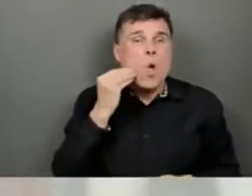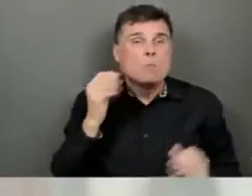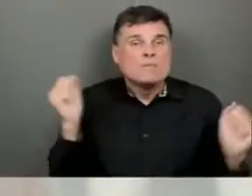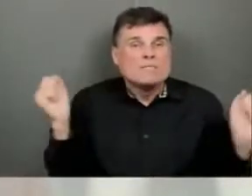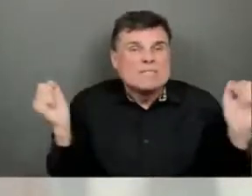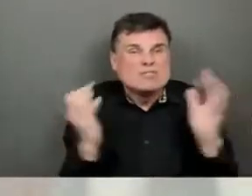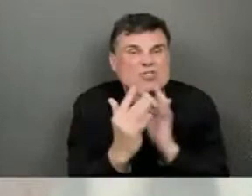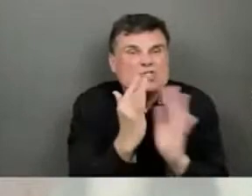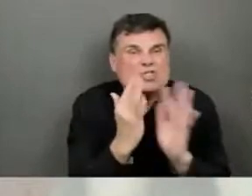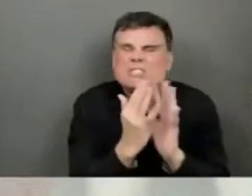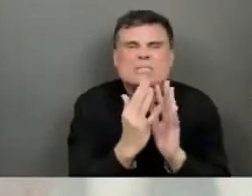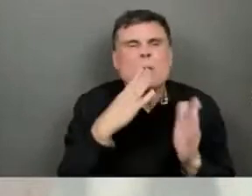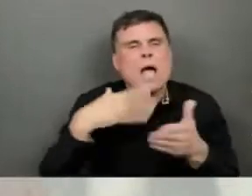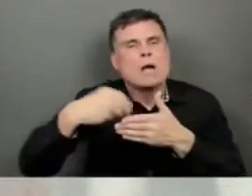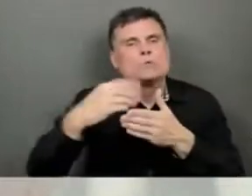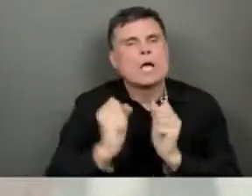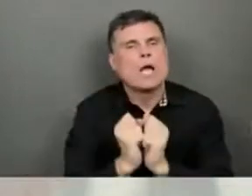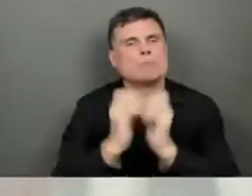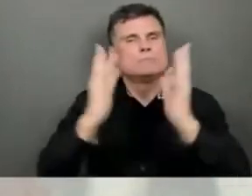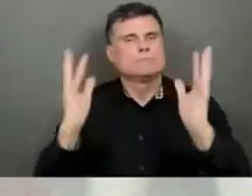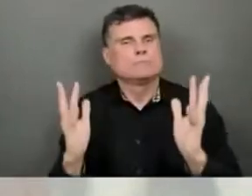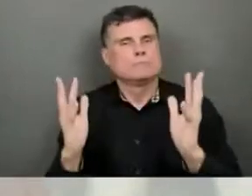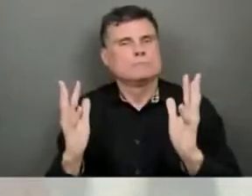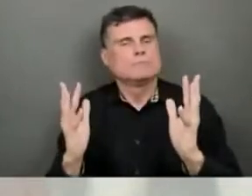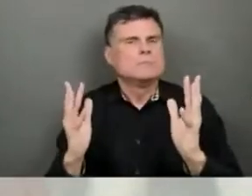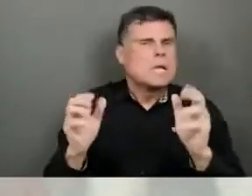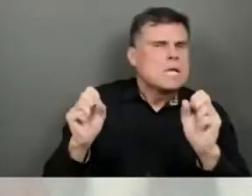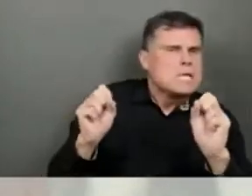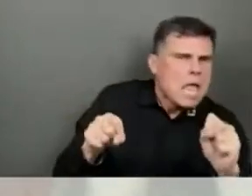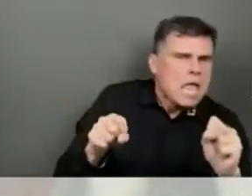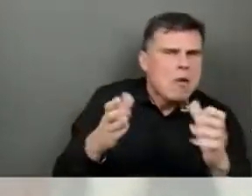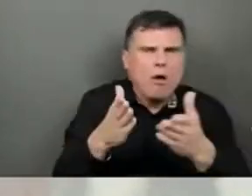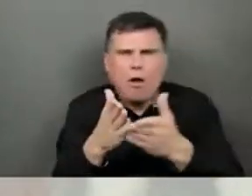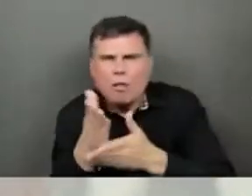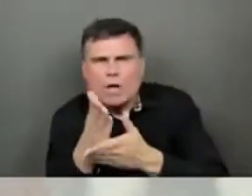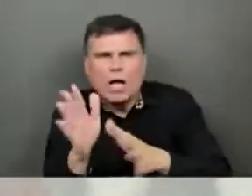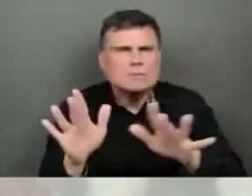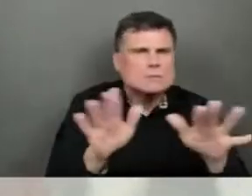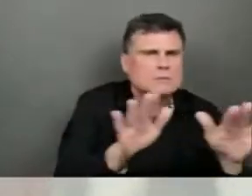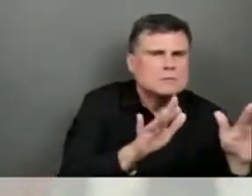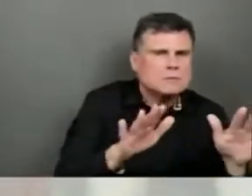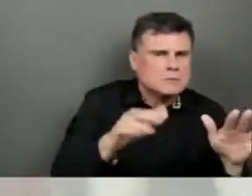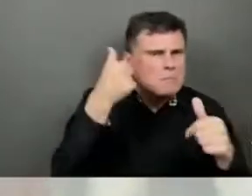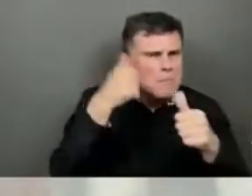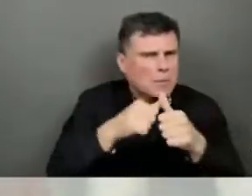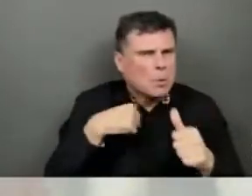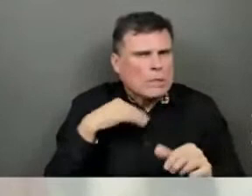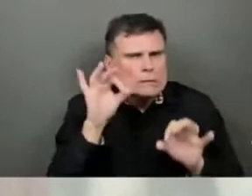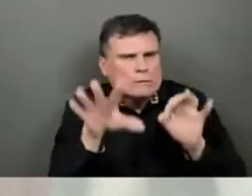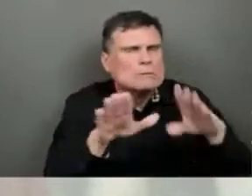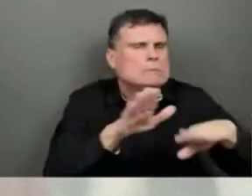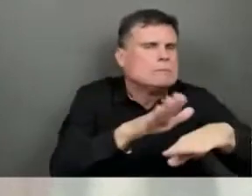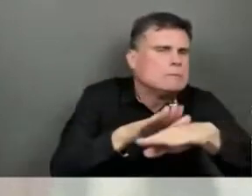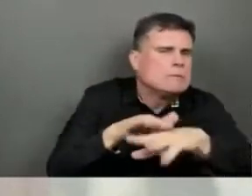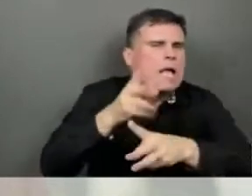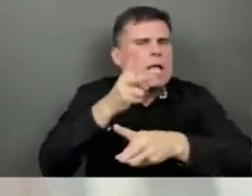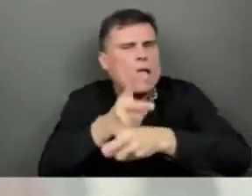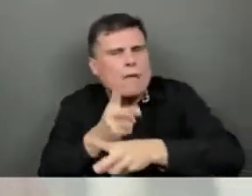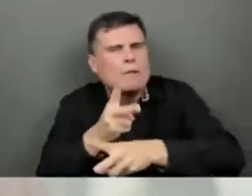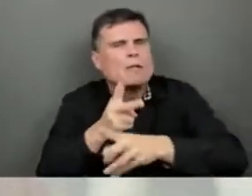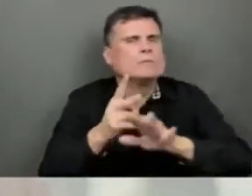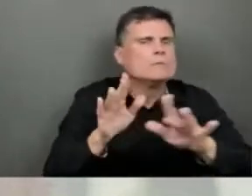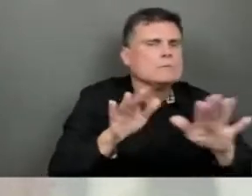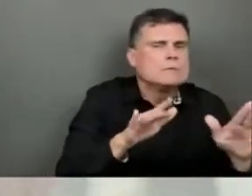these important social connections that we need in our lives in a way that protected those who are most at risk. We